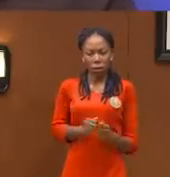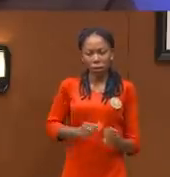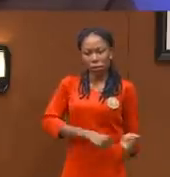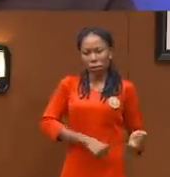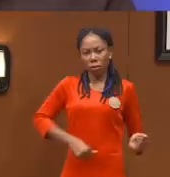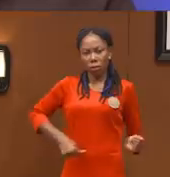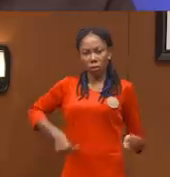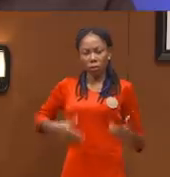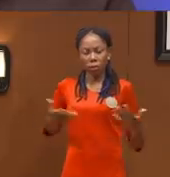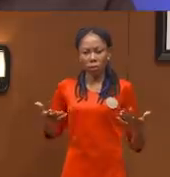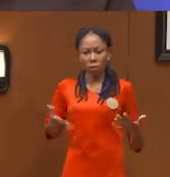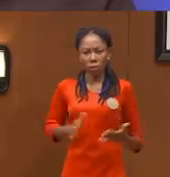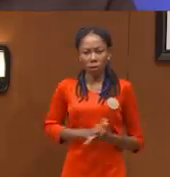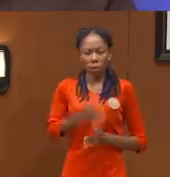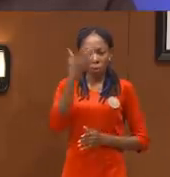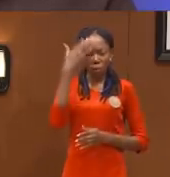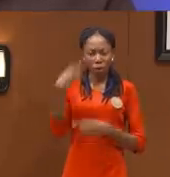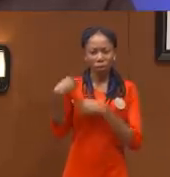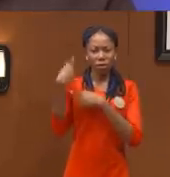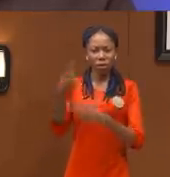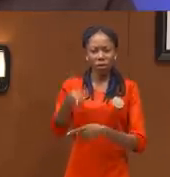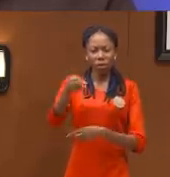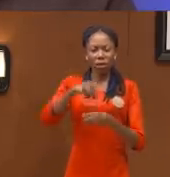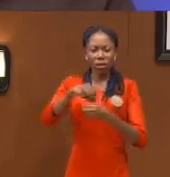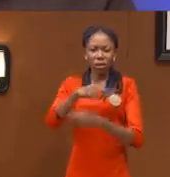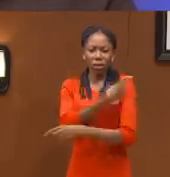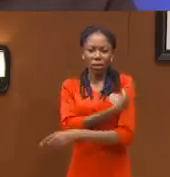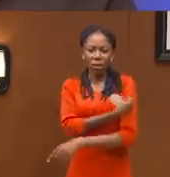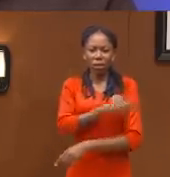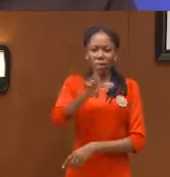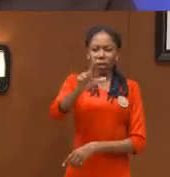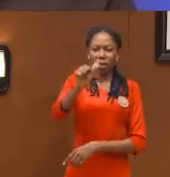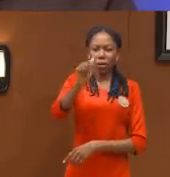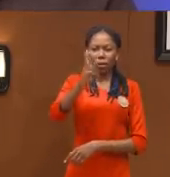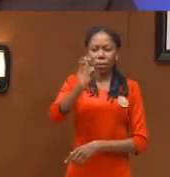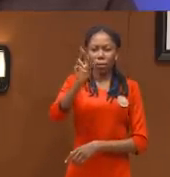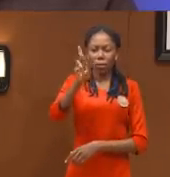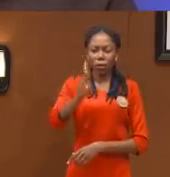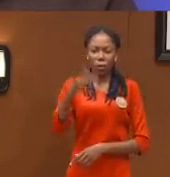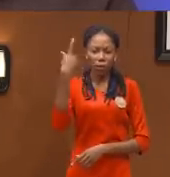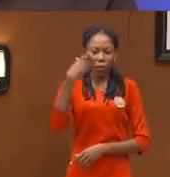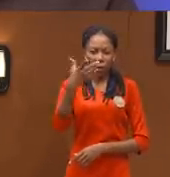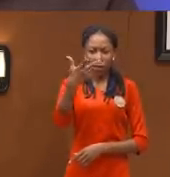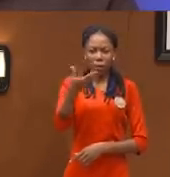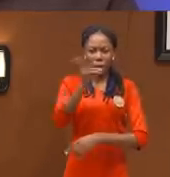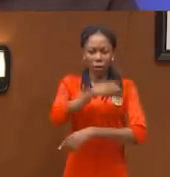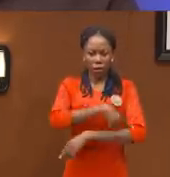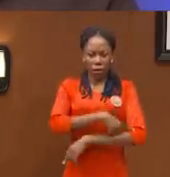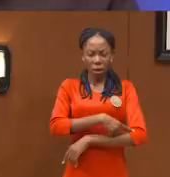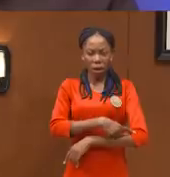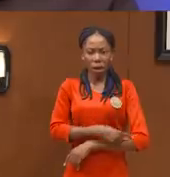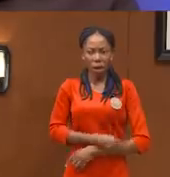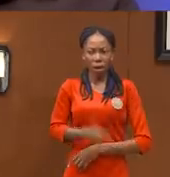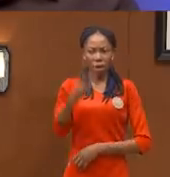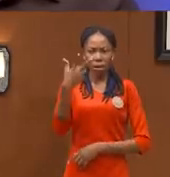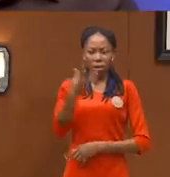Because I knew it was going to be like that. Because I've been in labor for 3 days. I know what I'm busting. Because